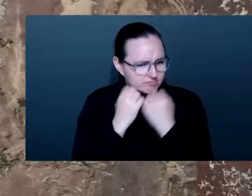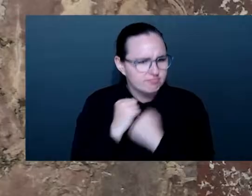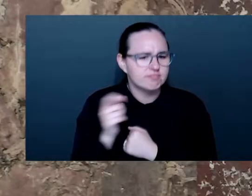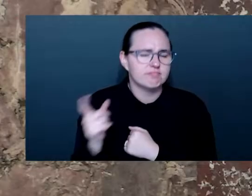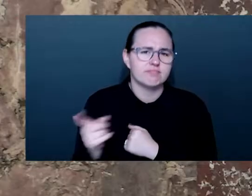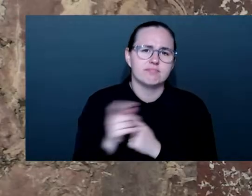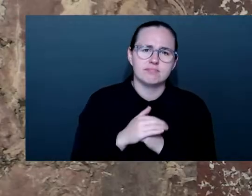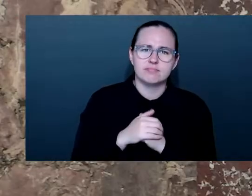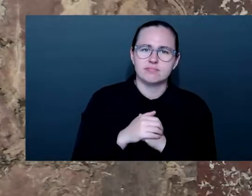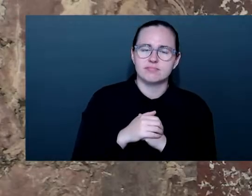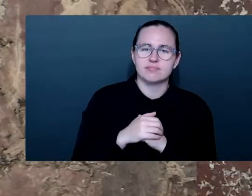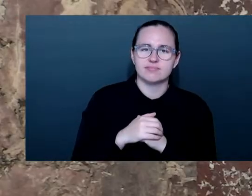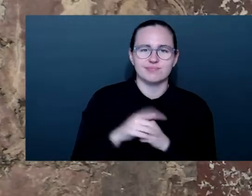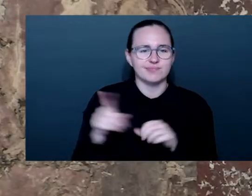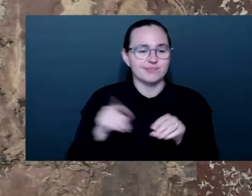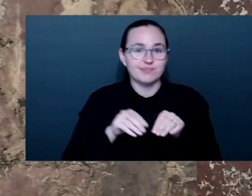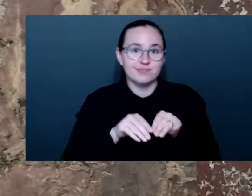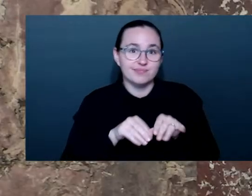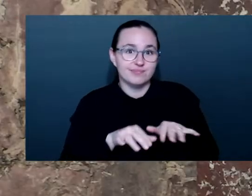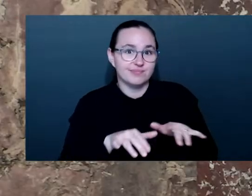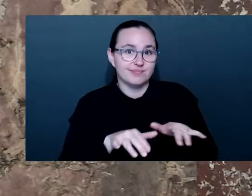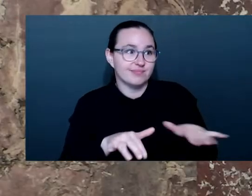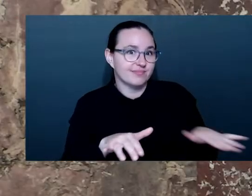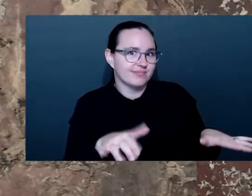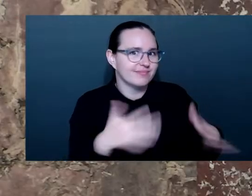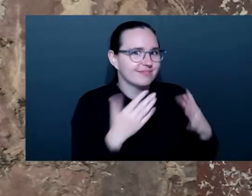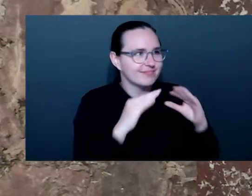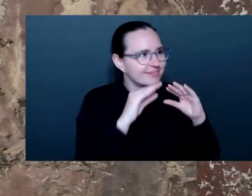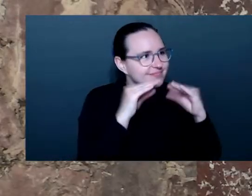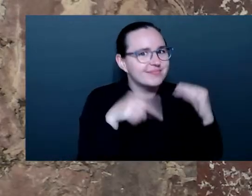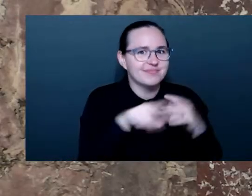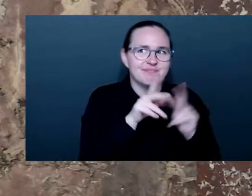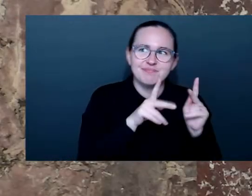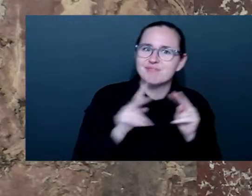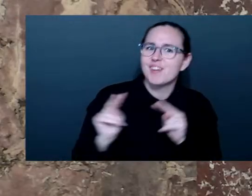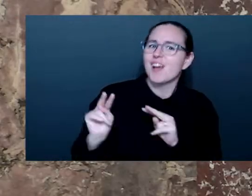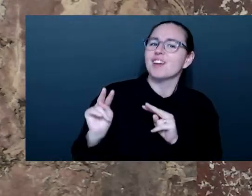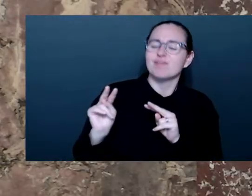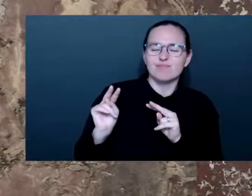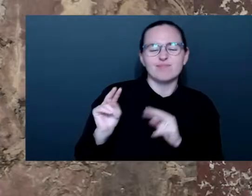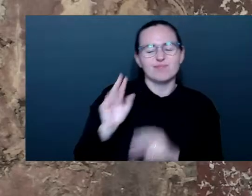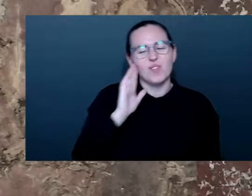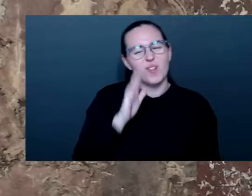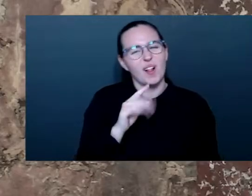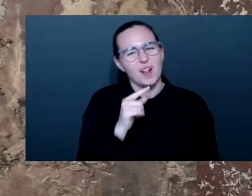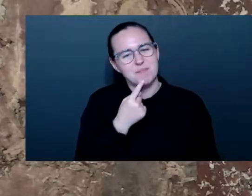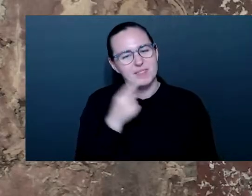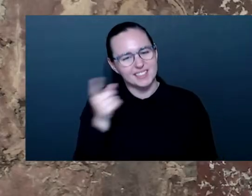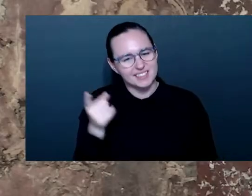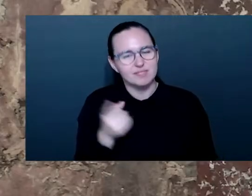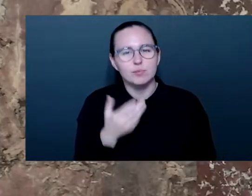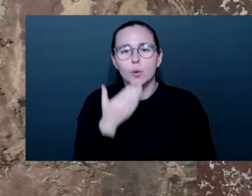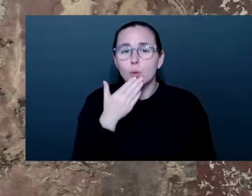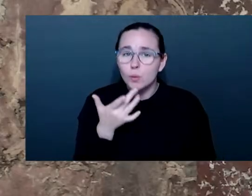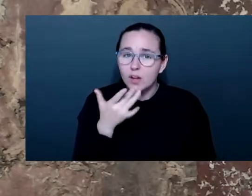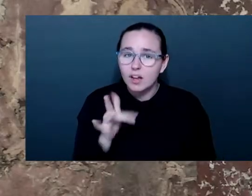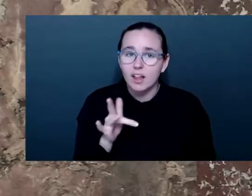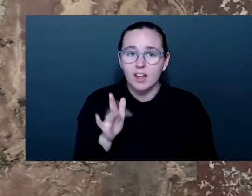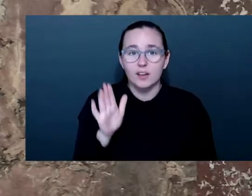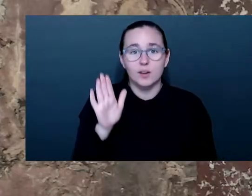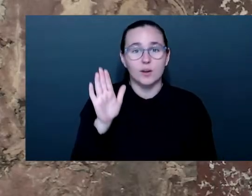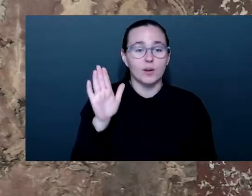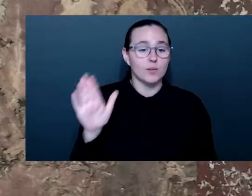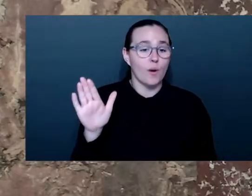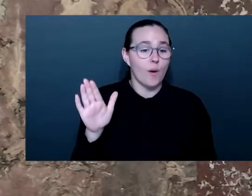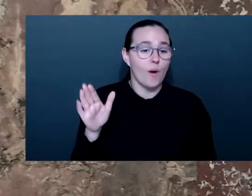by. We're going to miss him very dearly. I wish him the best of luck with his professional curling career. I think it's